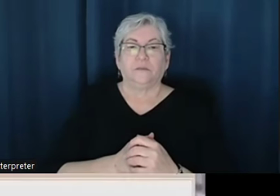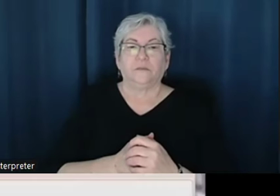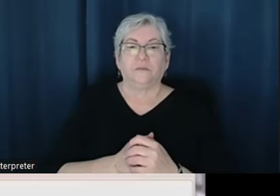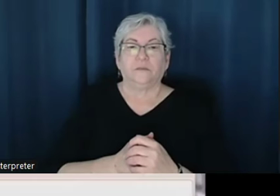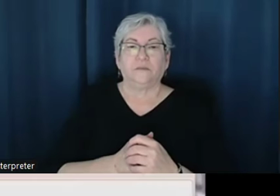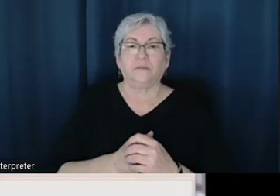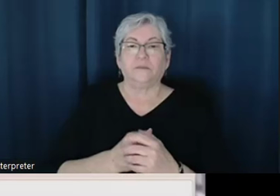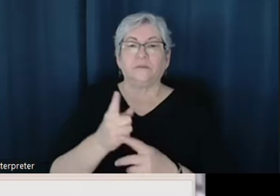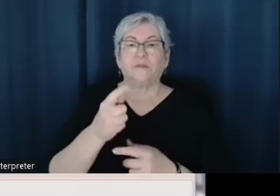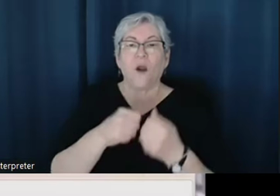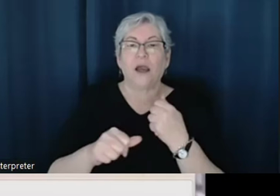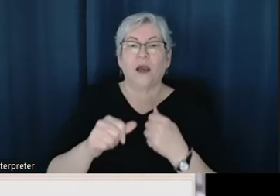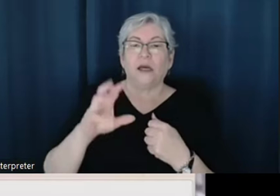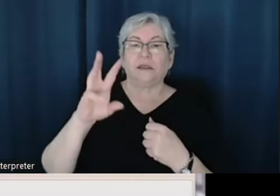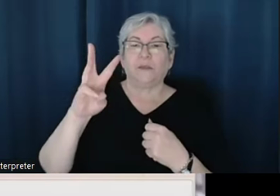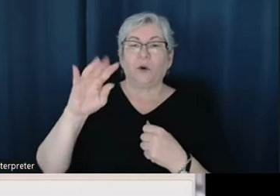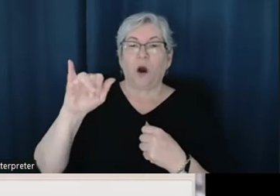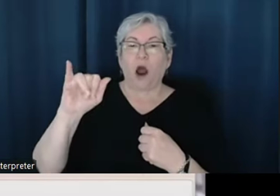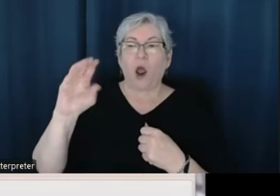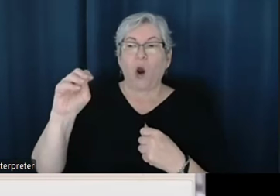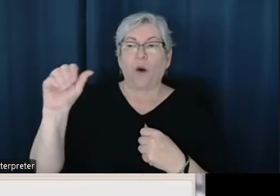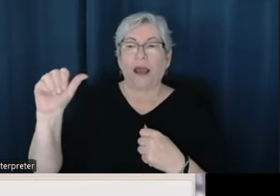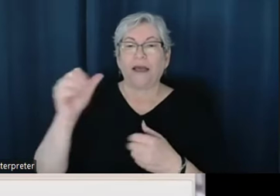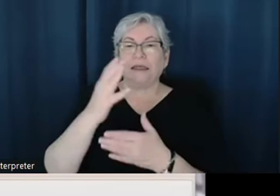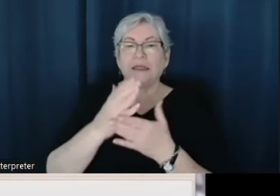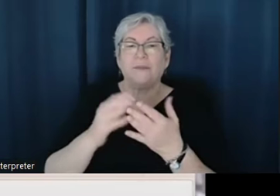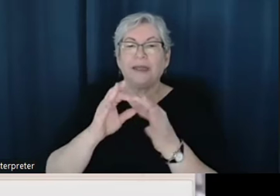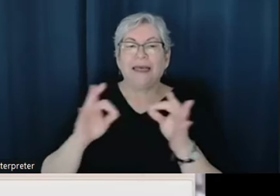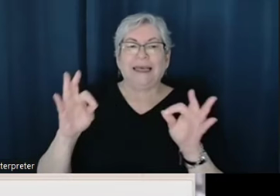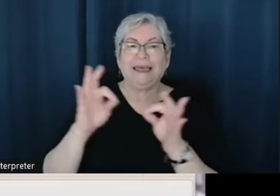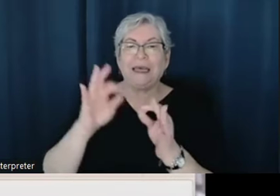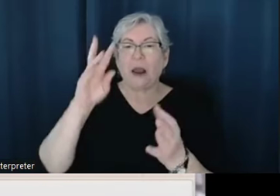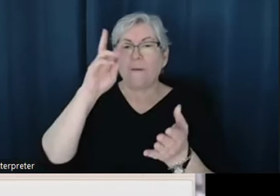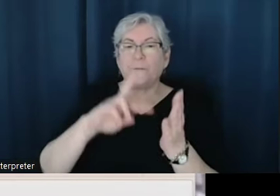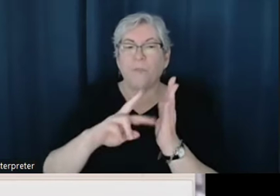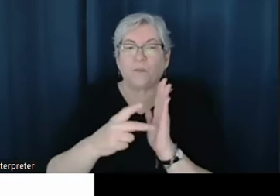So under WIOA, some of the key purposes